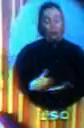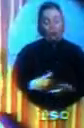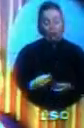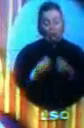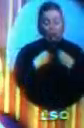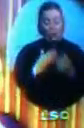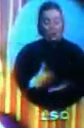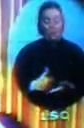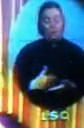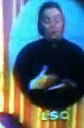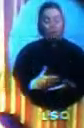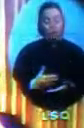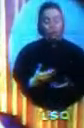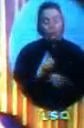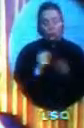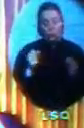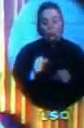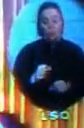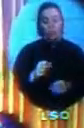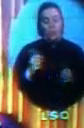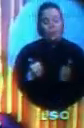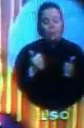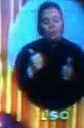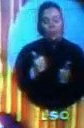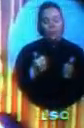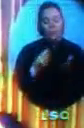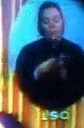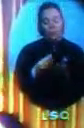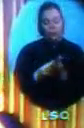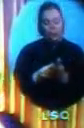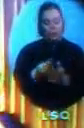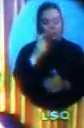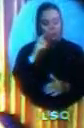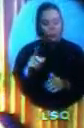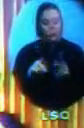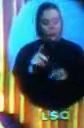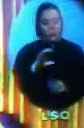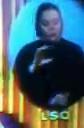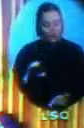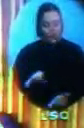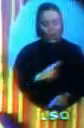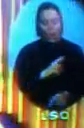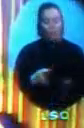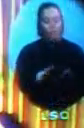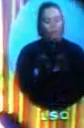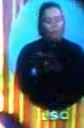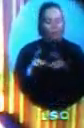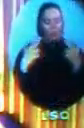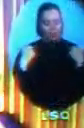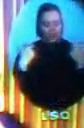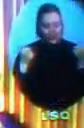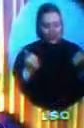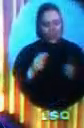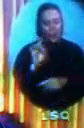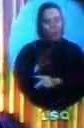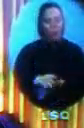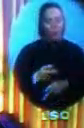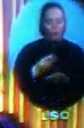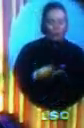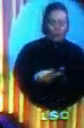for the F-35s, and this, which will cost over $3 billion for Canadians.